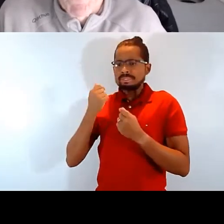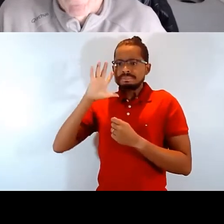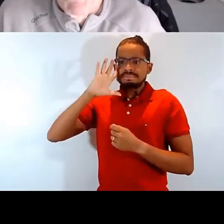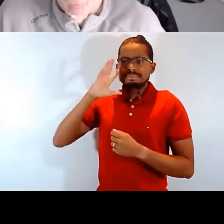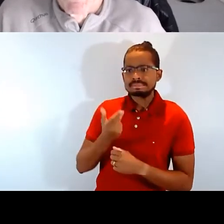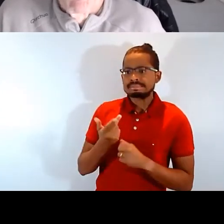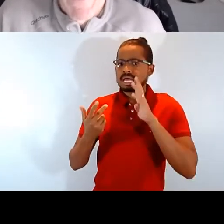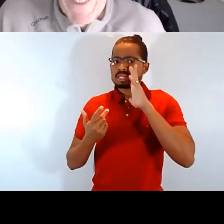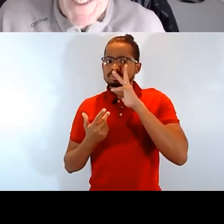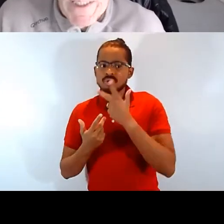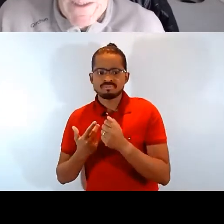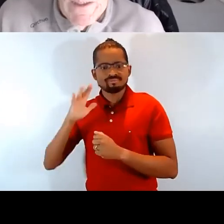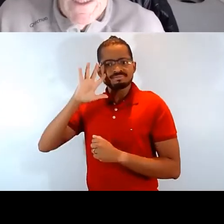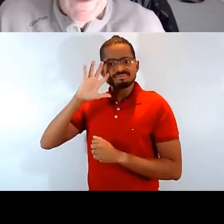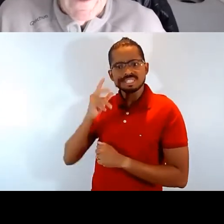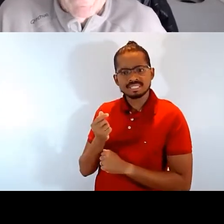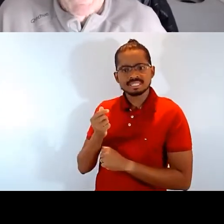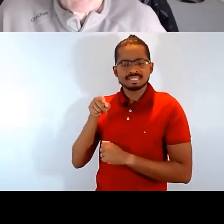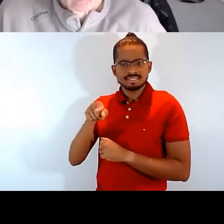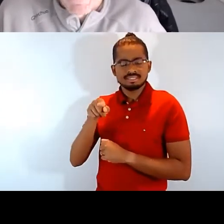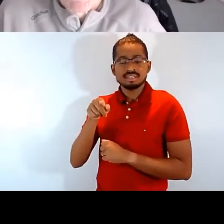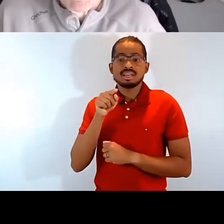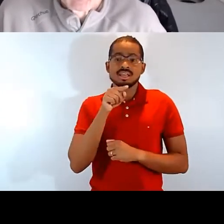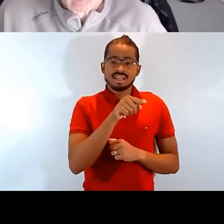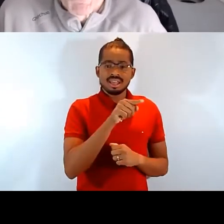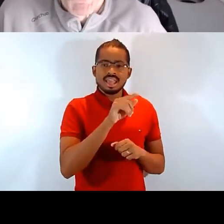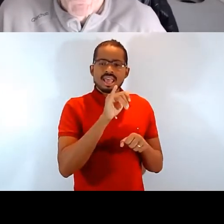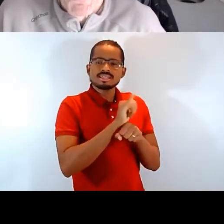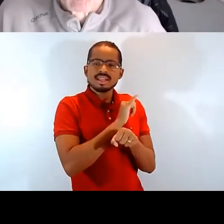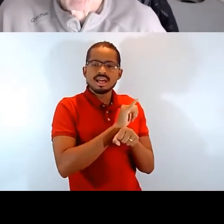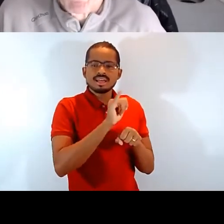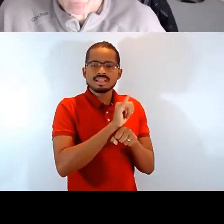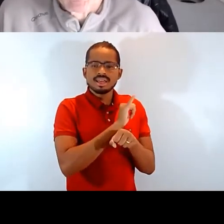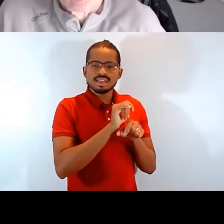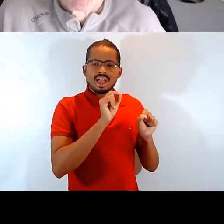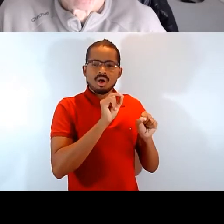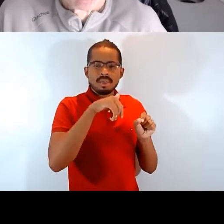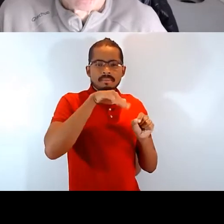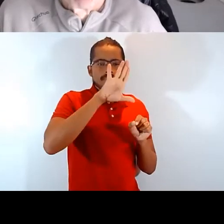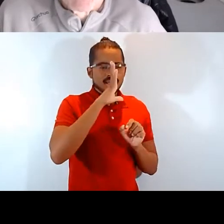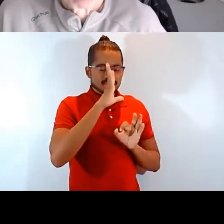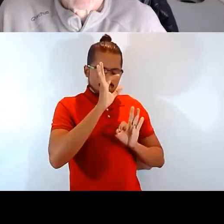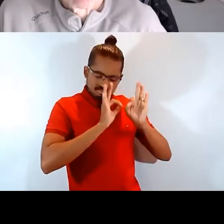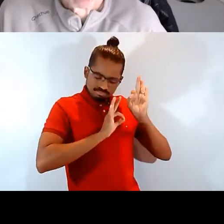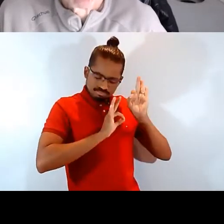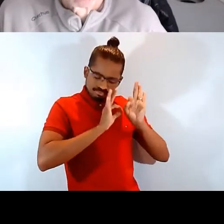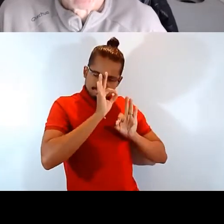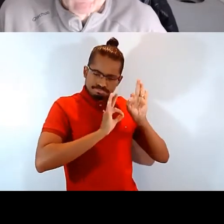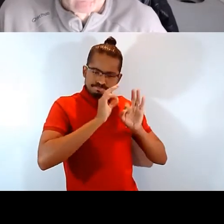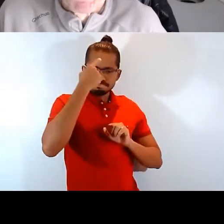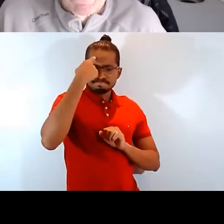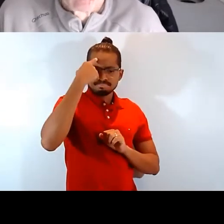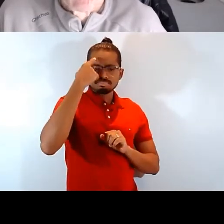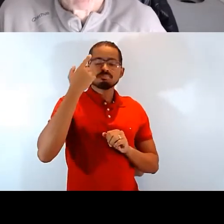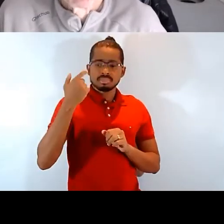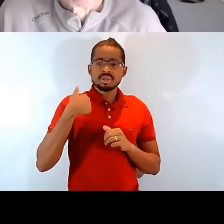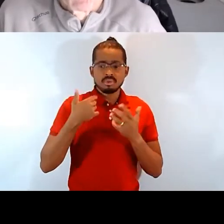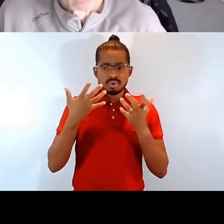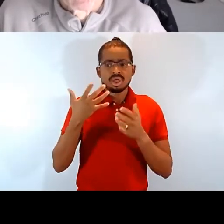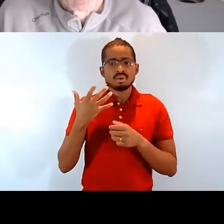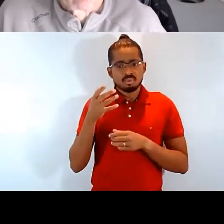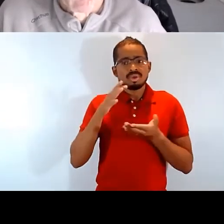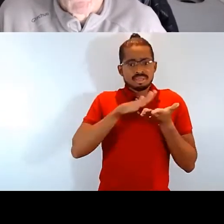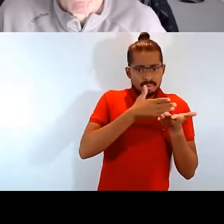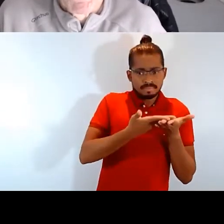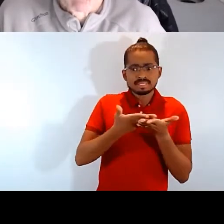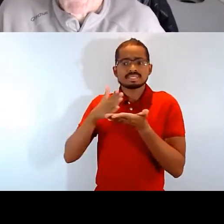with some planning. And I should like the interpreters to please make the same distinction. I know there's a word